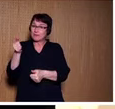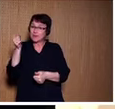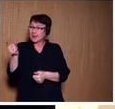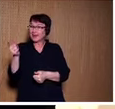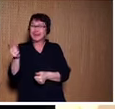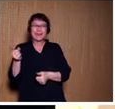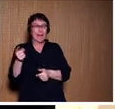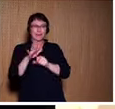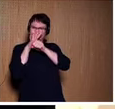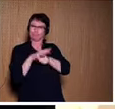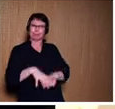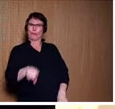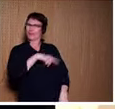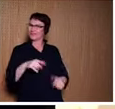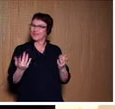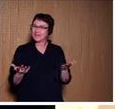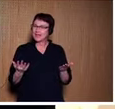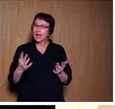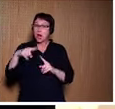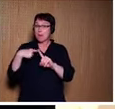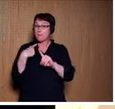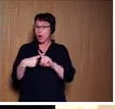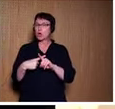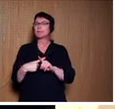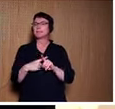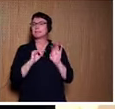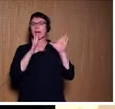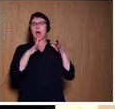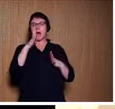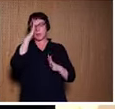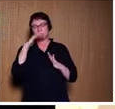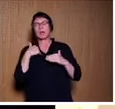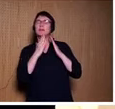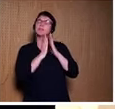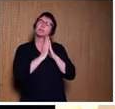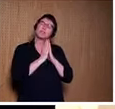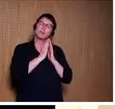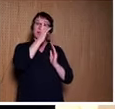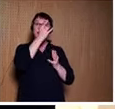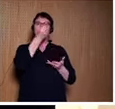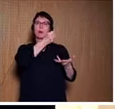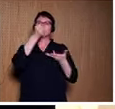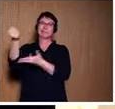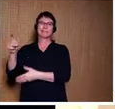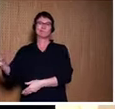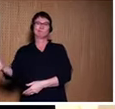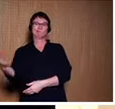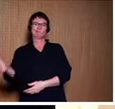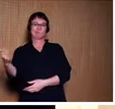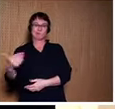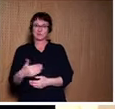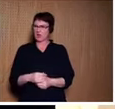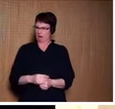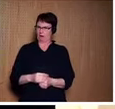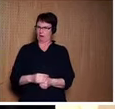and coordinating campaigns against CSE, SRHR, and LGBTIQ